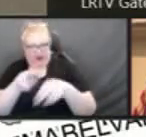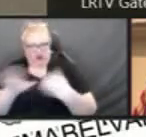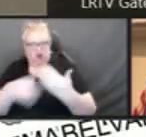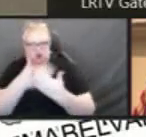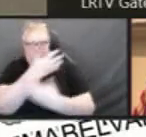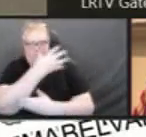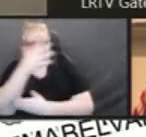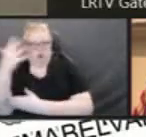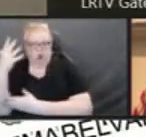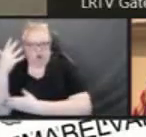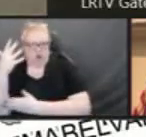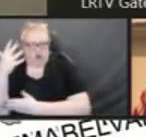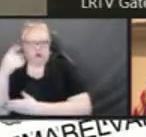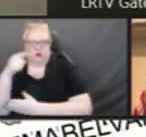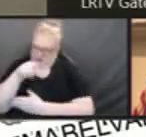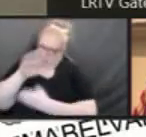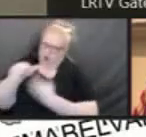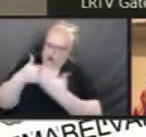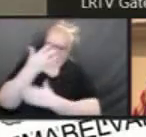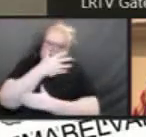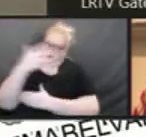wooded. Yes, all wooded.